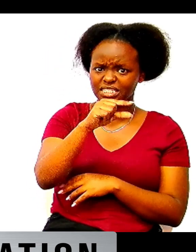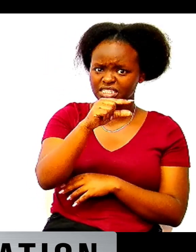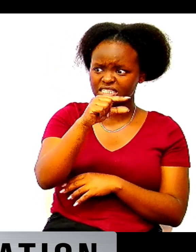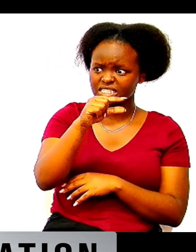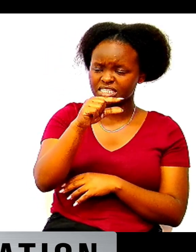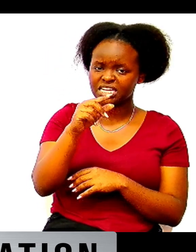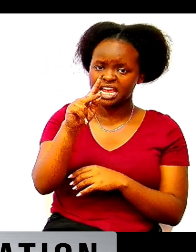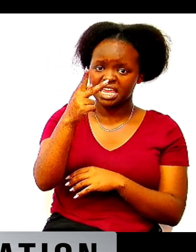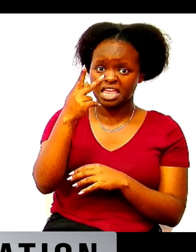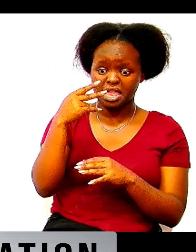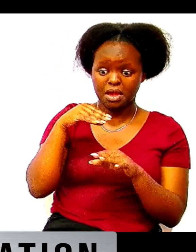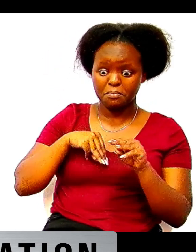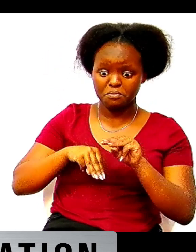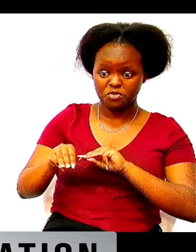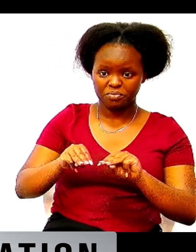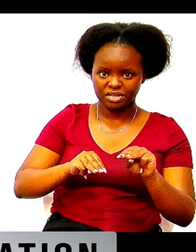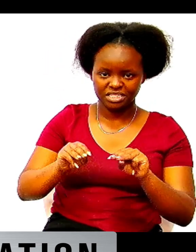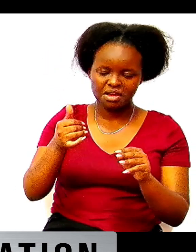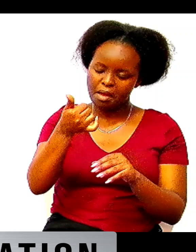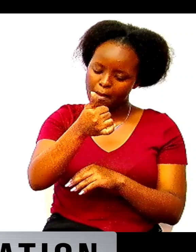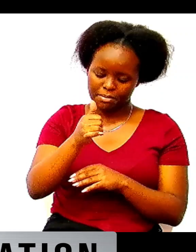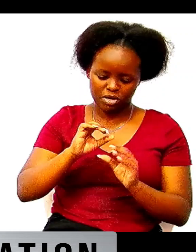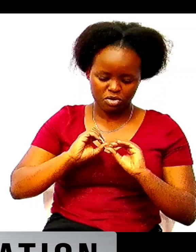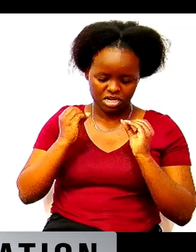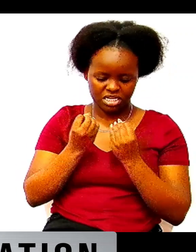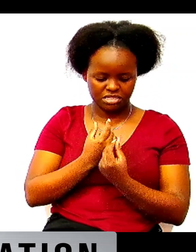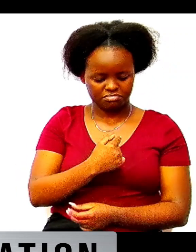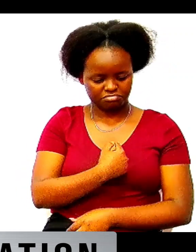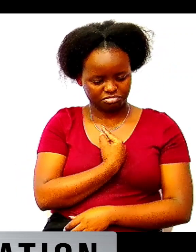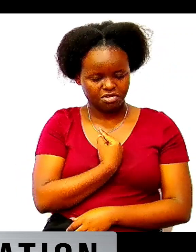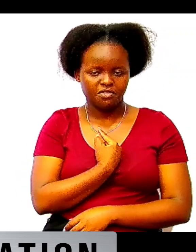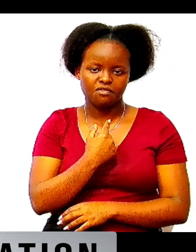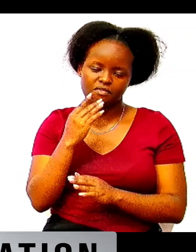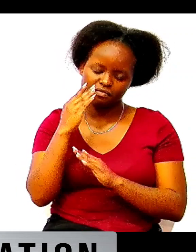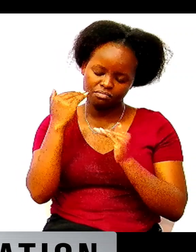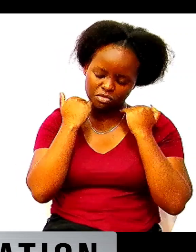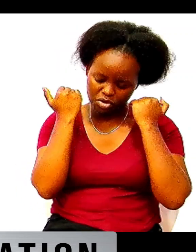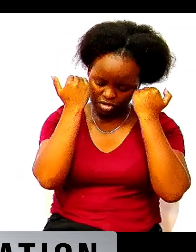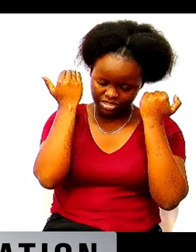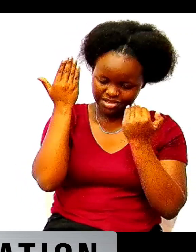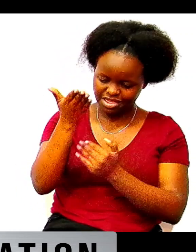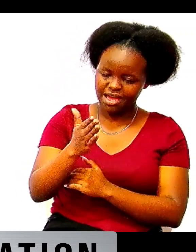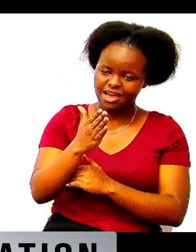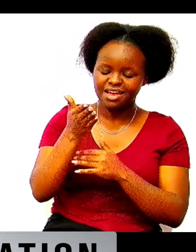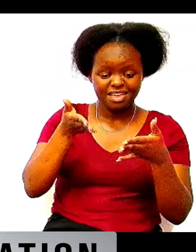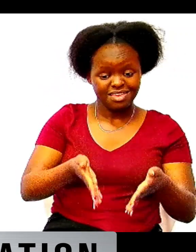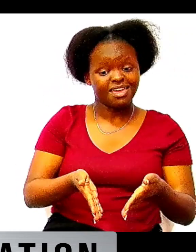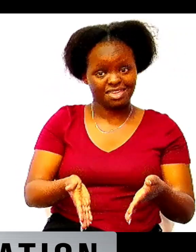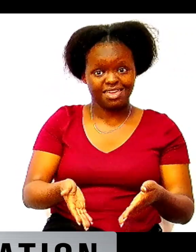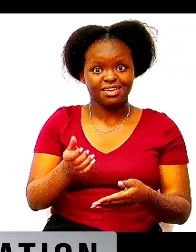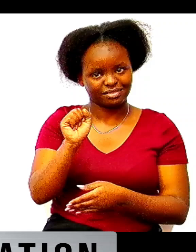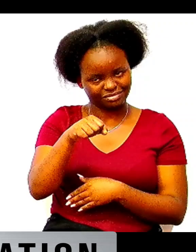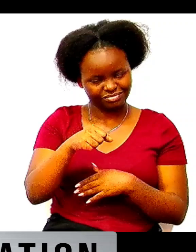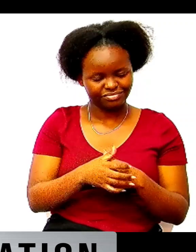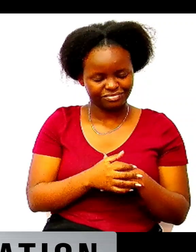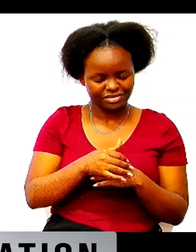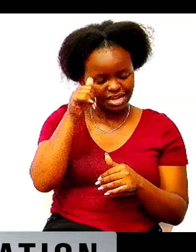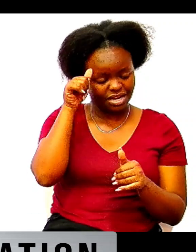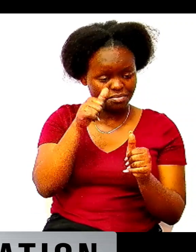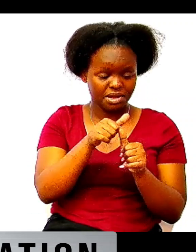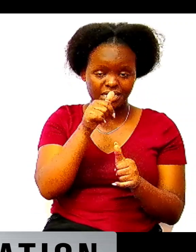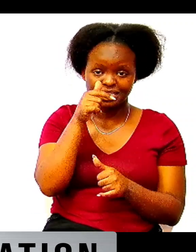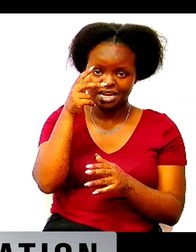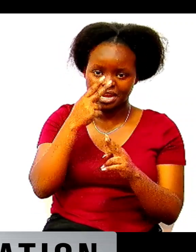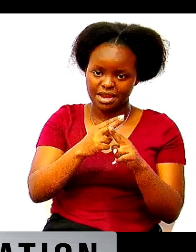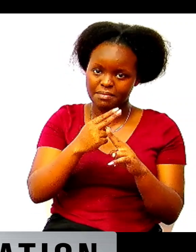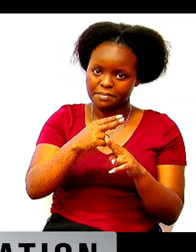we are still organizing ourselves to come up. We've been in court and all that stuff. So tuko hapa. Wacha nikumbushe watu jina yako by the